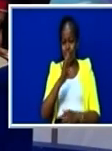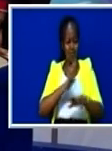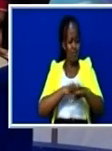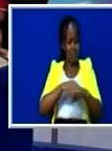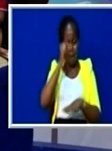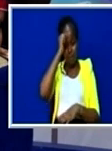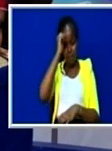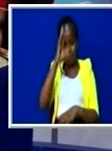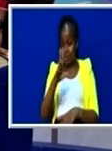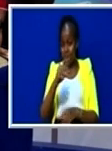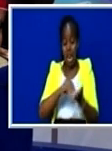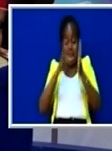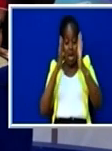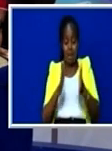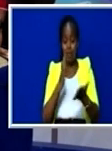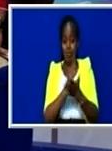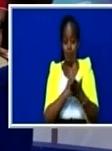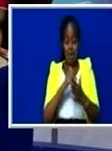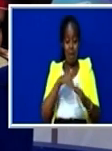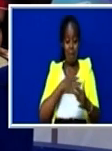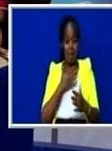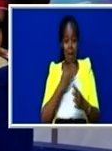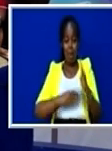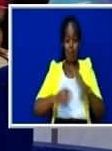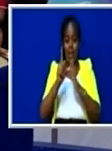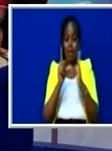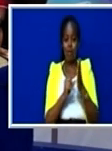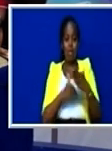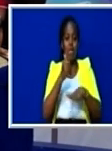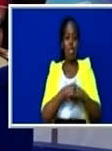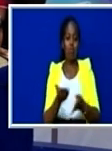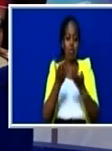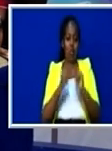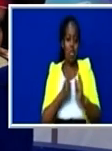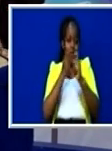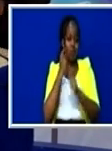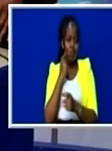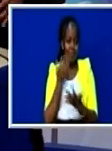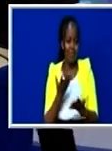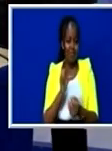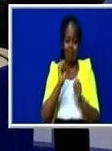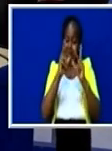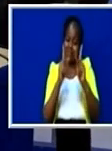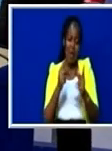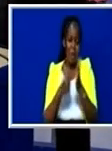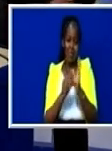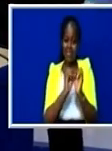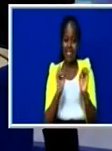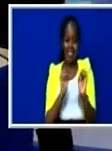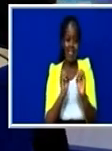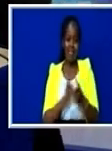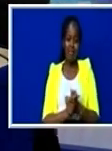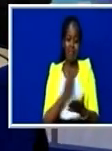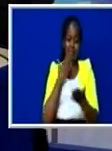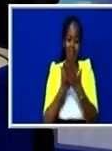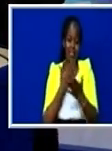Thank A you. very good student in my biology lesson. Next time unikujia na sweet uniambie. Sawa, sawa. I will. All right,